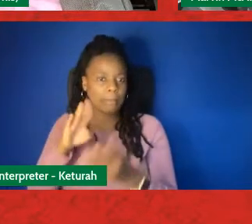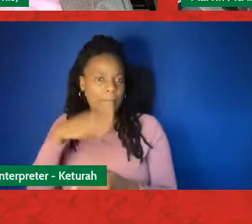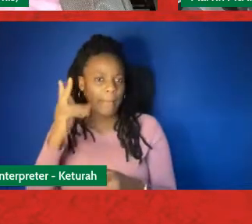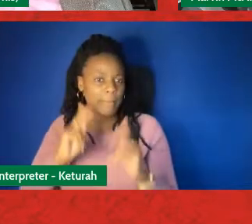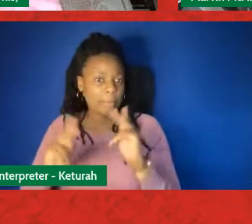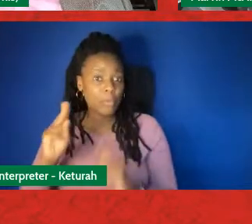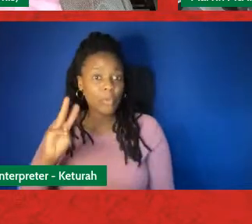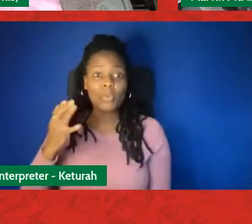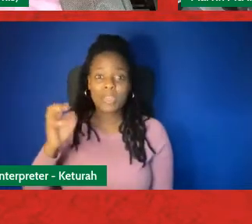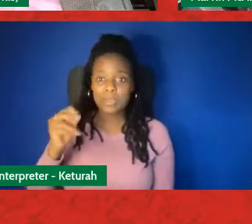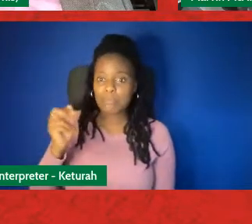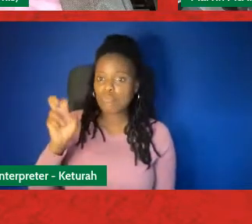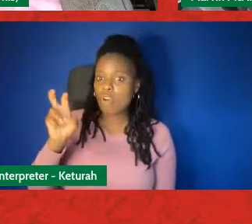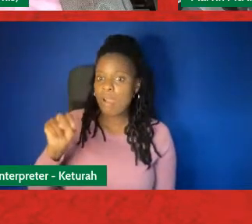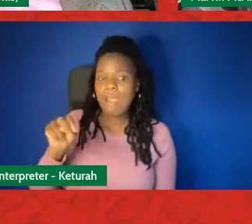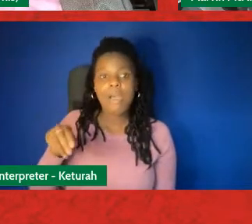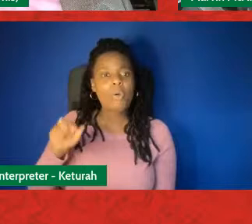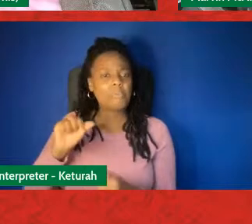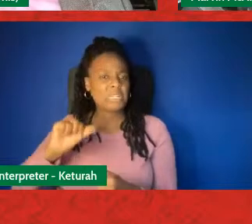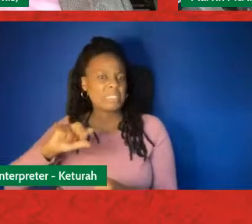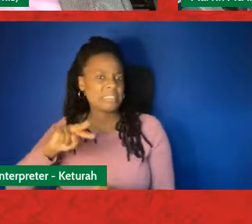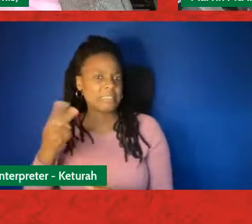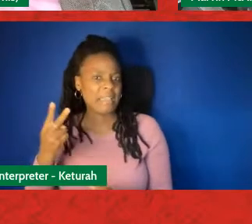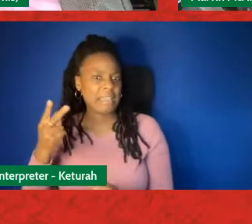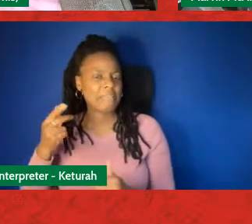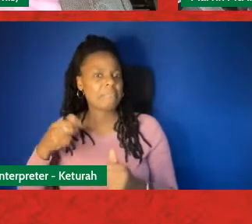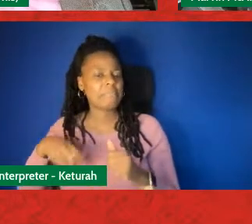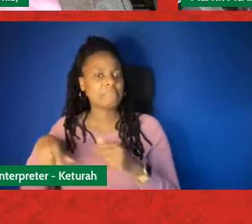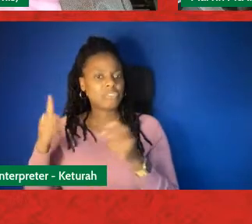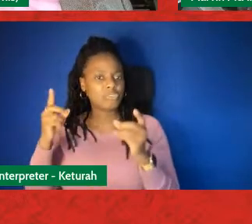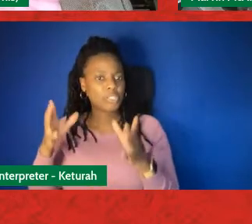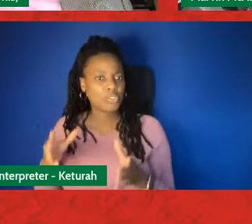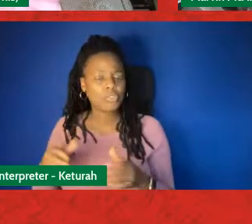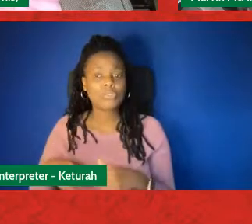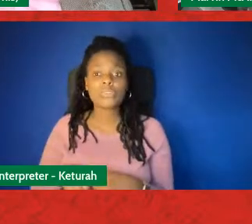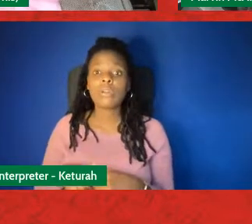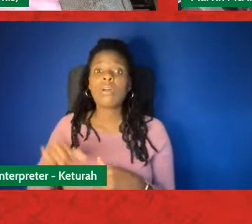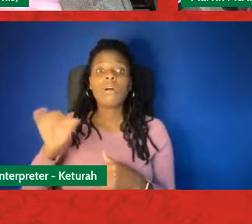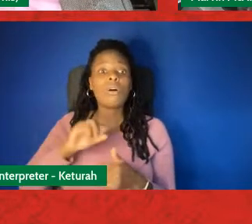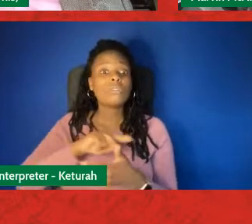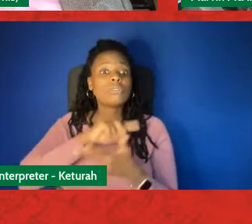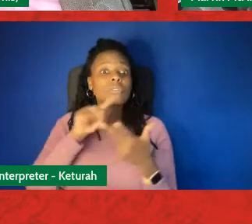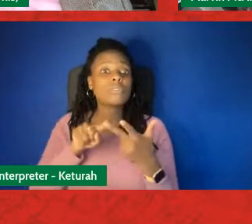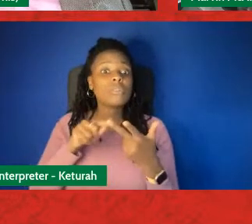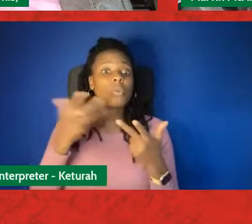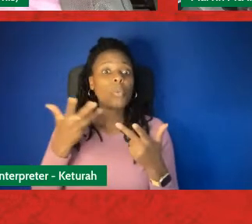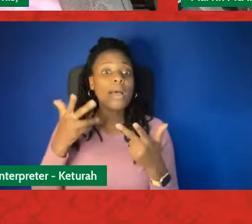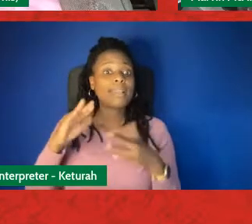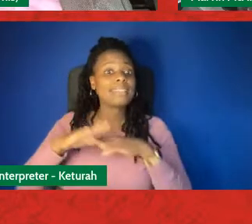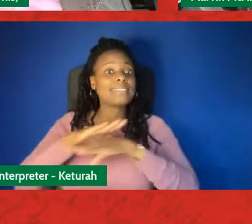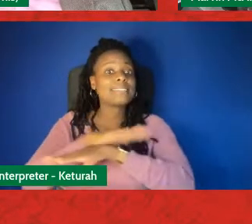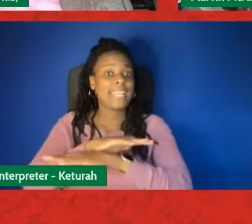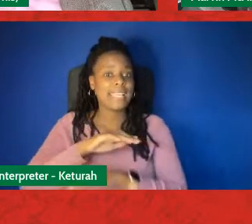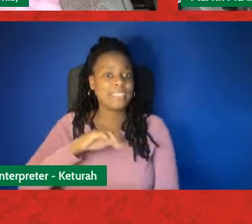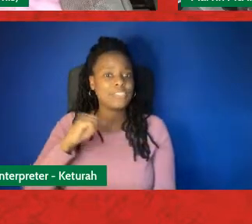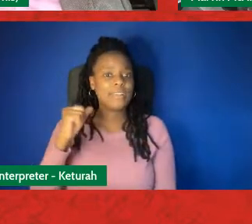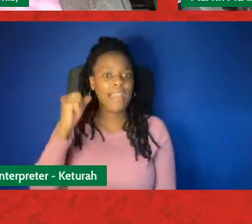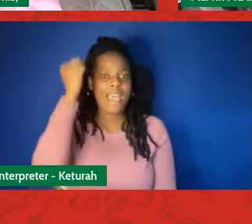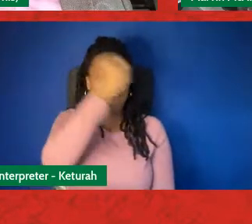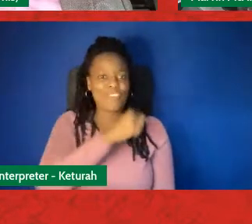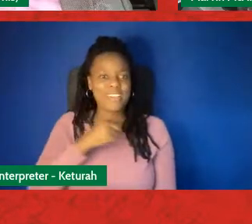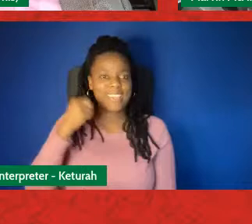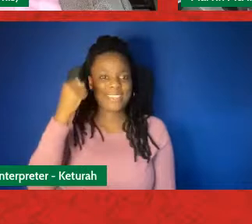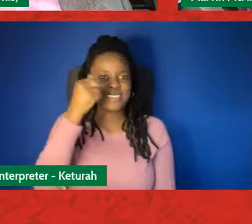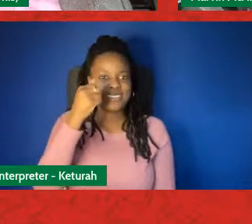Hewlett. And the third thing that he eventually tapped into was the performance of stage Africans, which were the imports